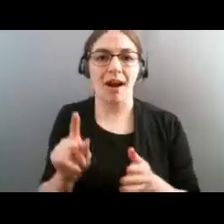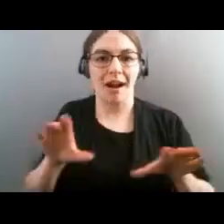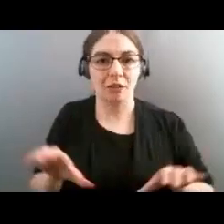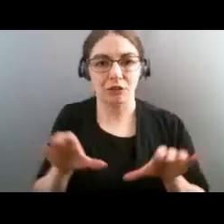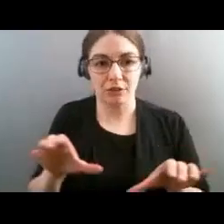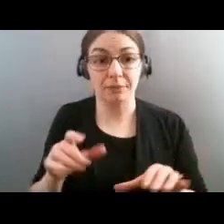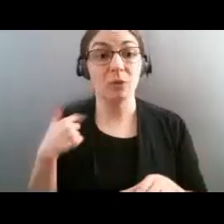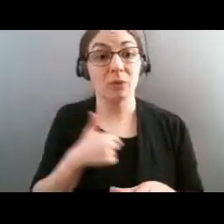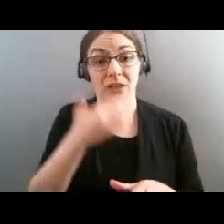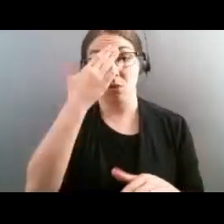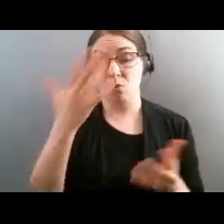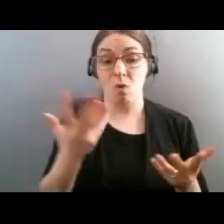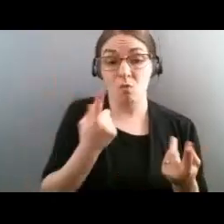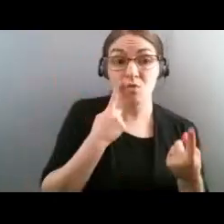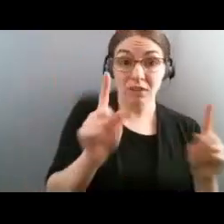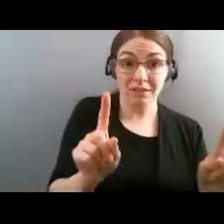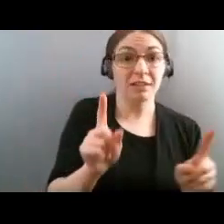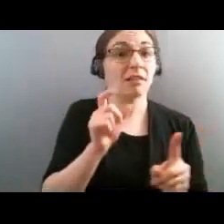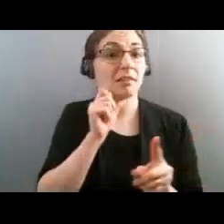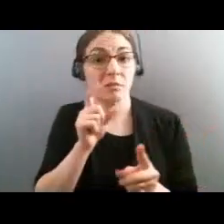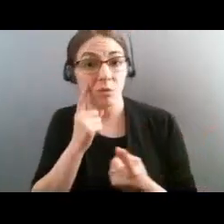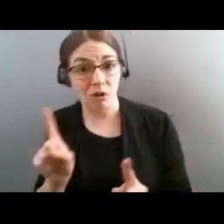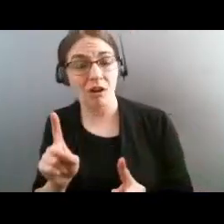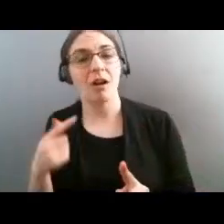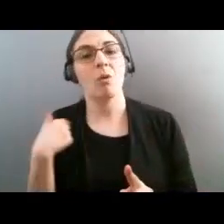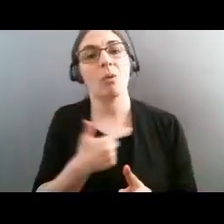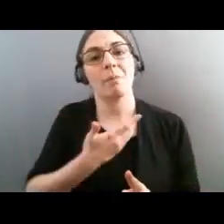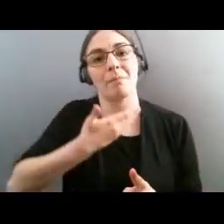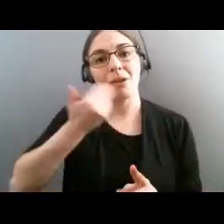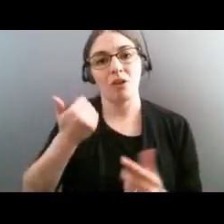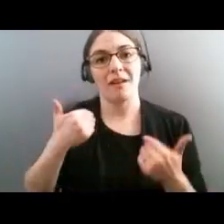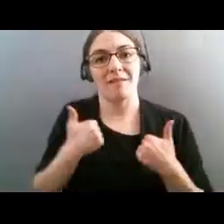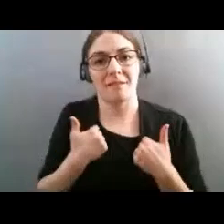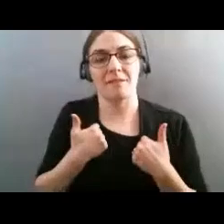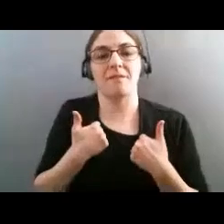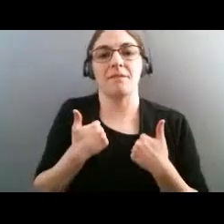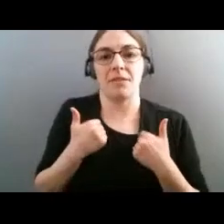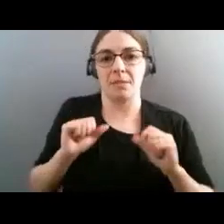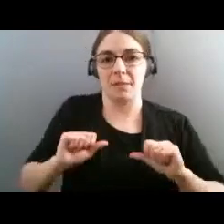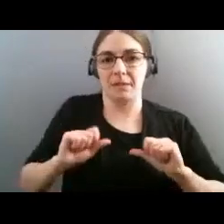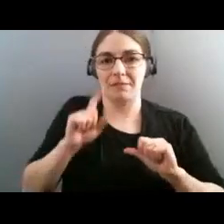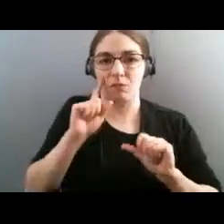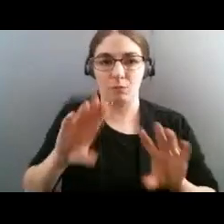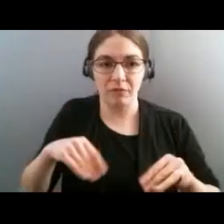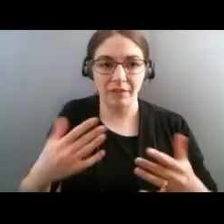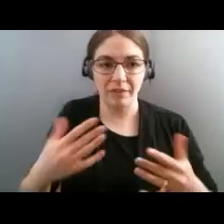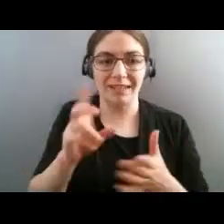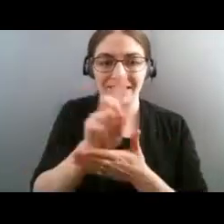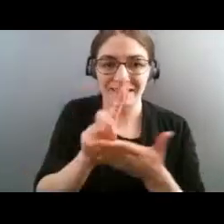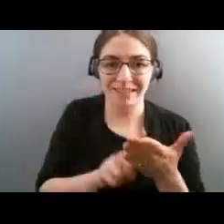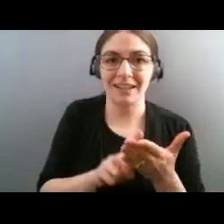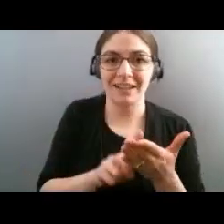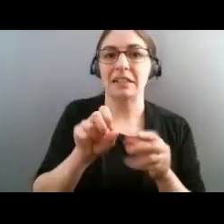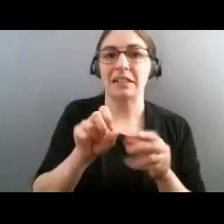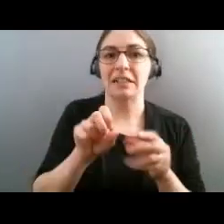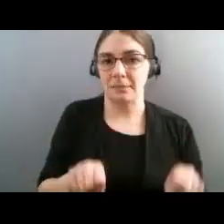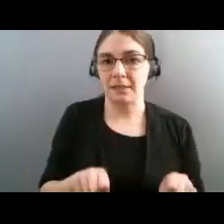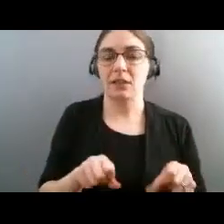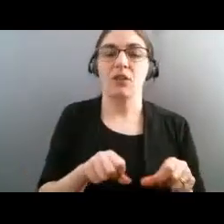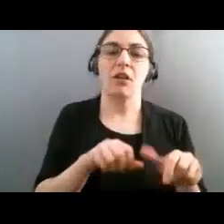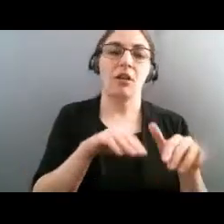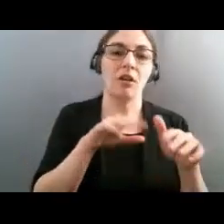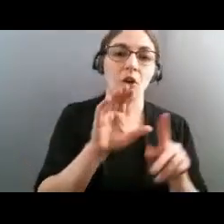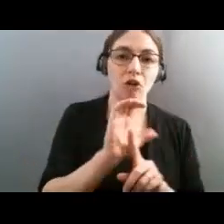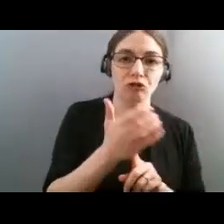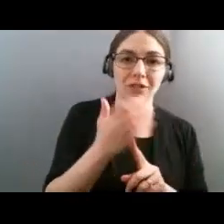work. We're better equipped to design systems that are inclusive, culturally competent, and scalable. The tools and insights